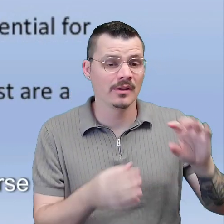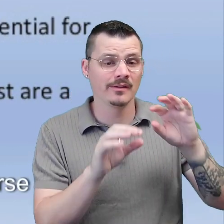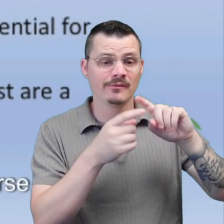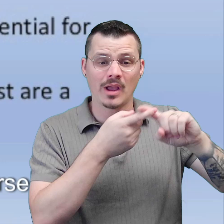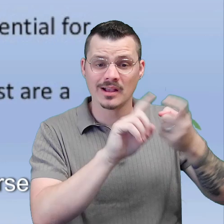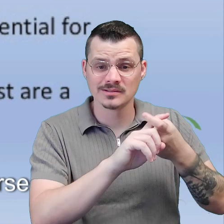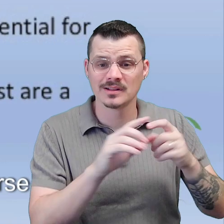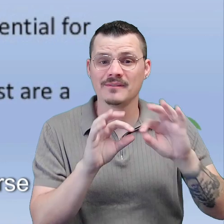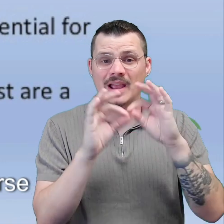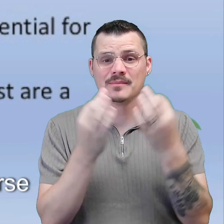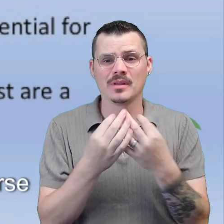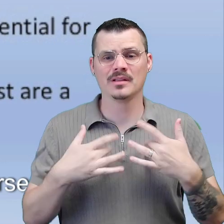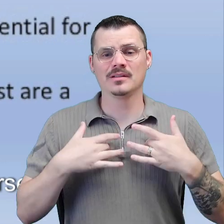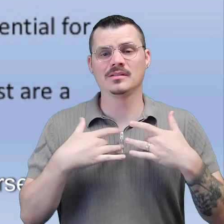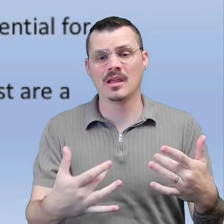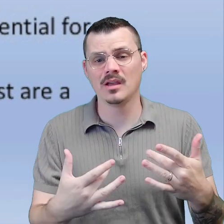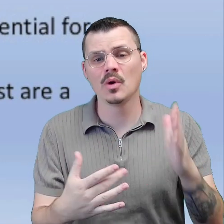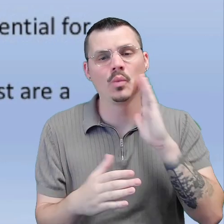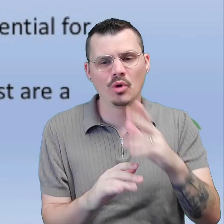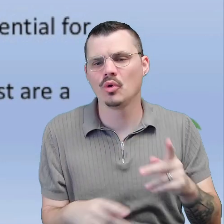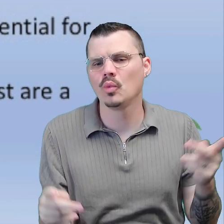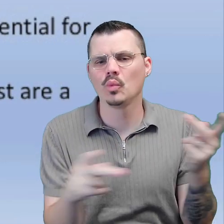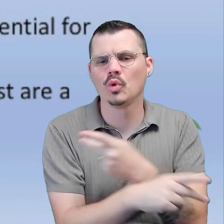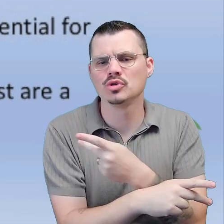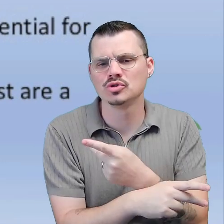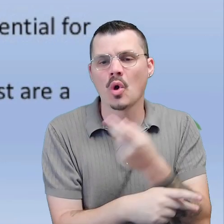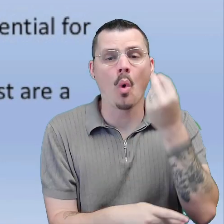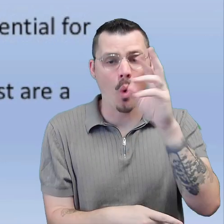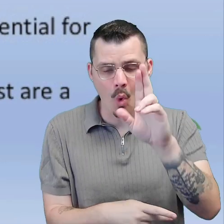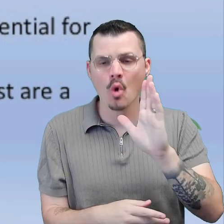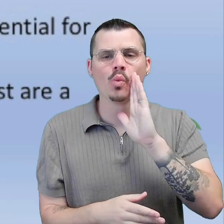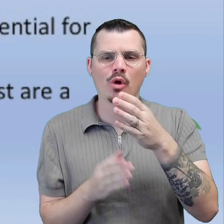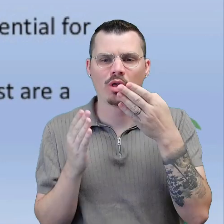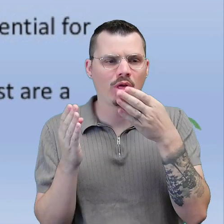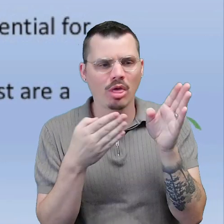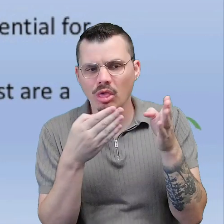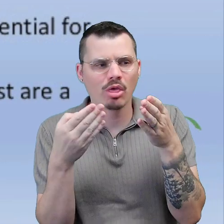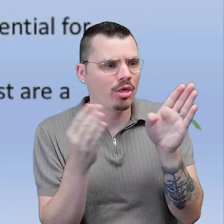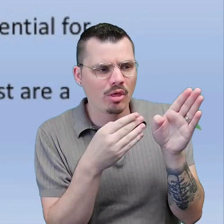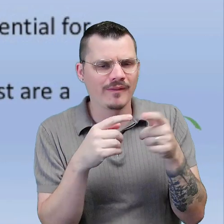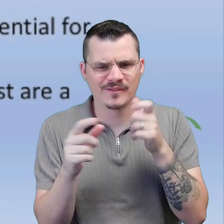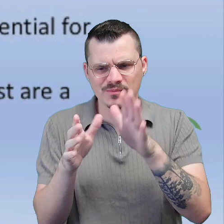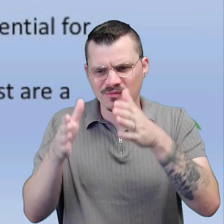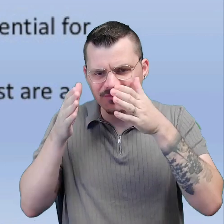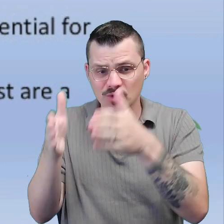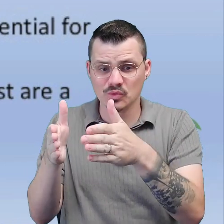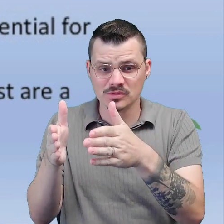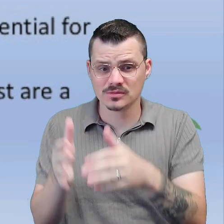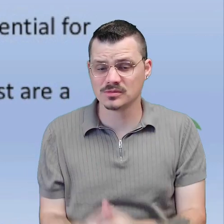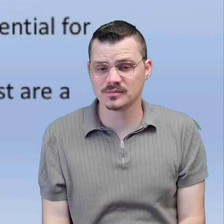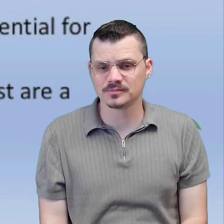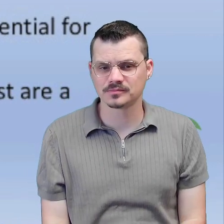Friends and family tend to make things worse, or at best are a distraction.